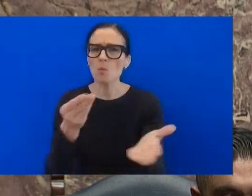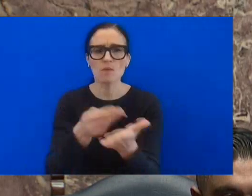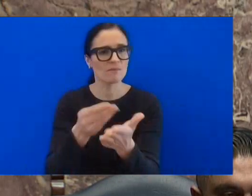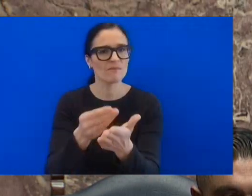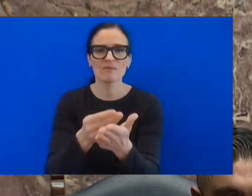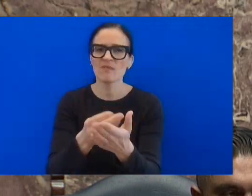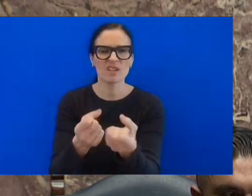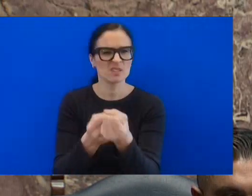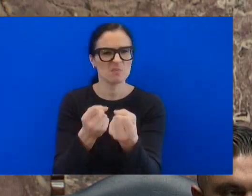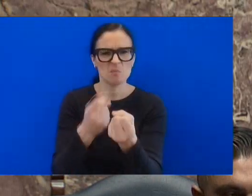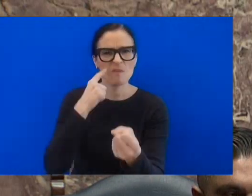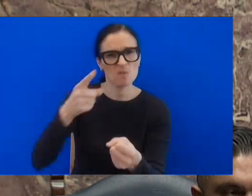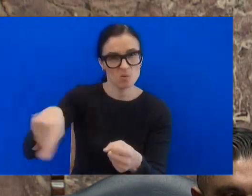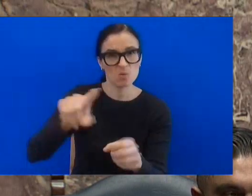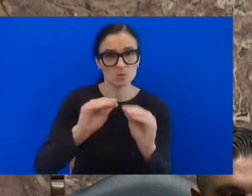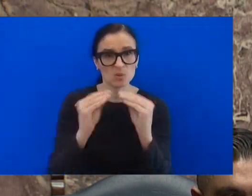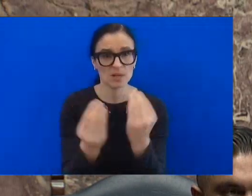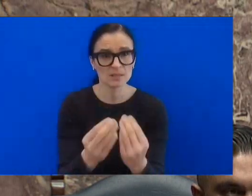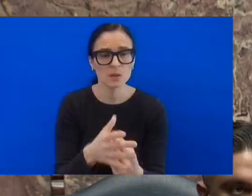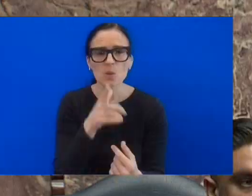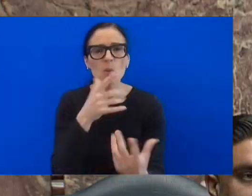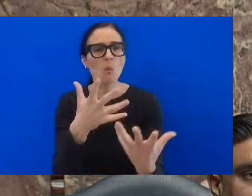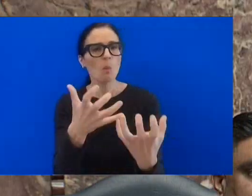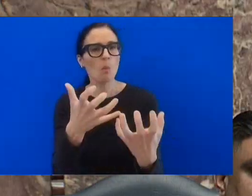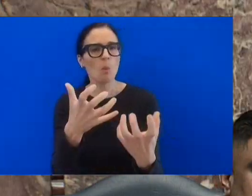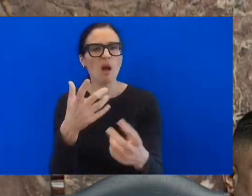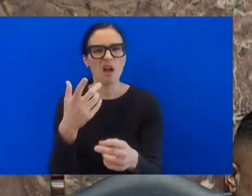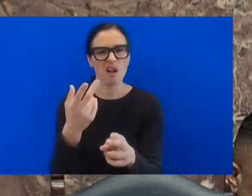treatment, addiction, and mental health?